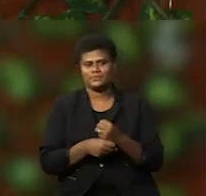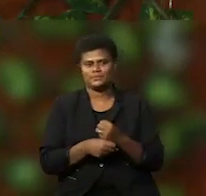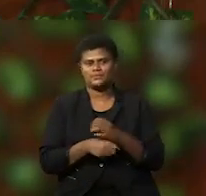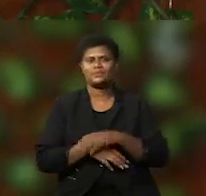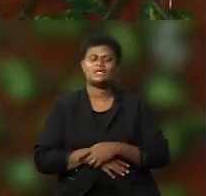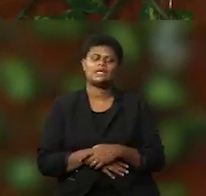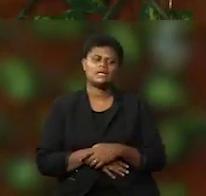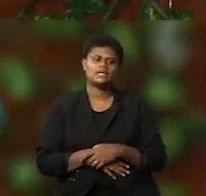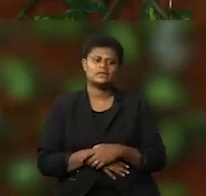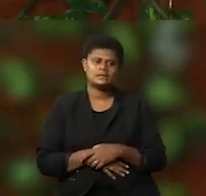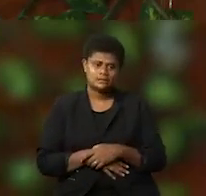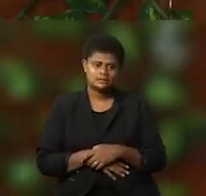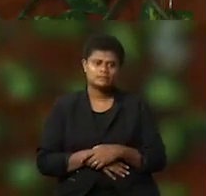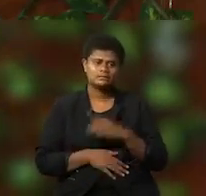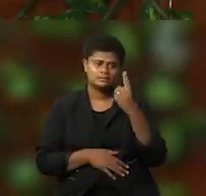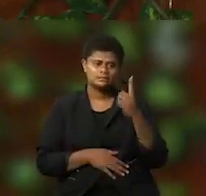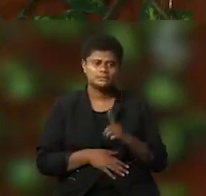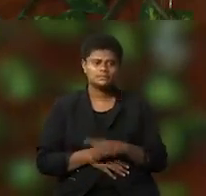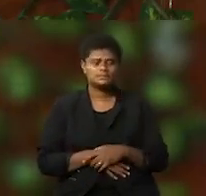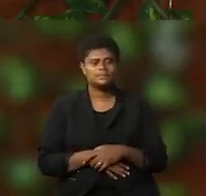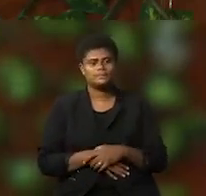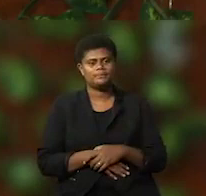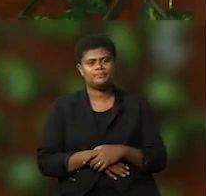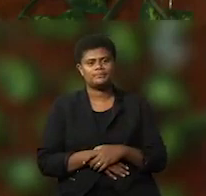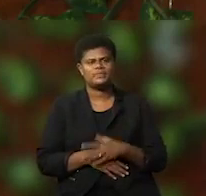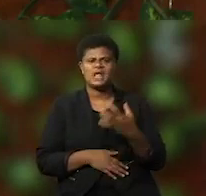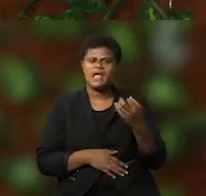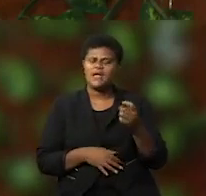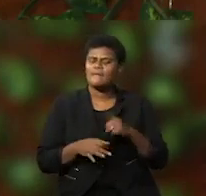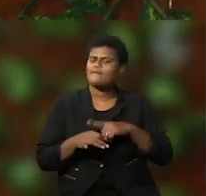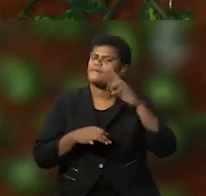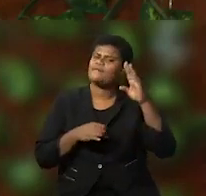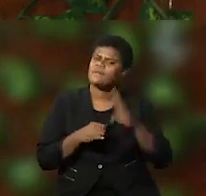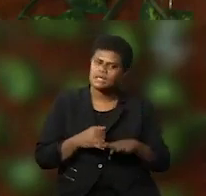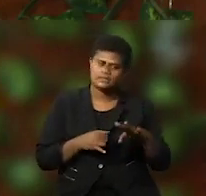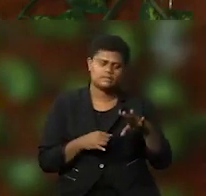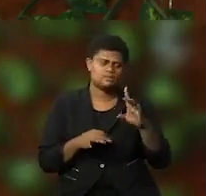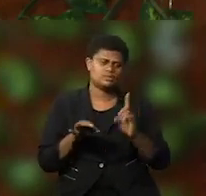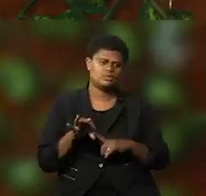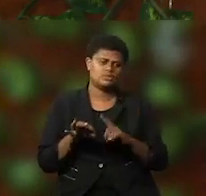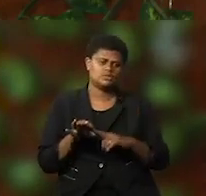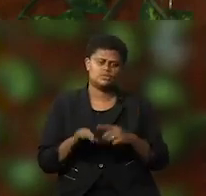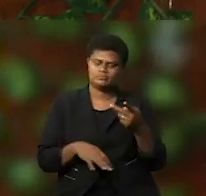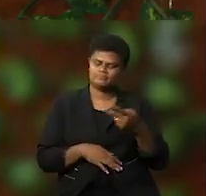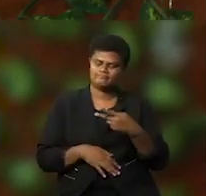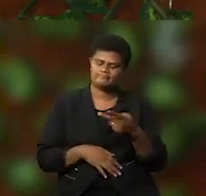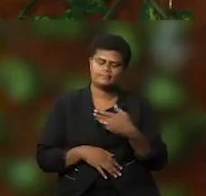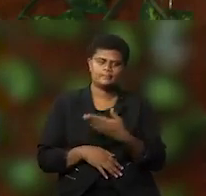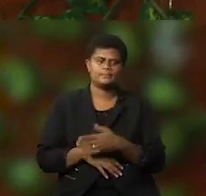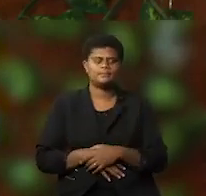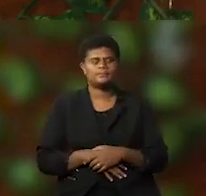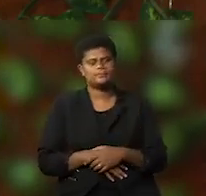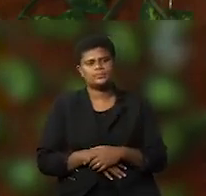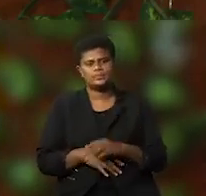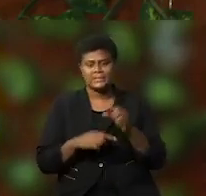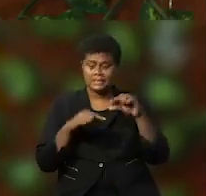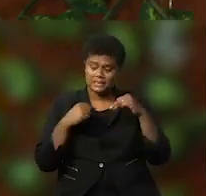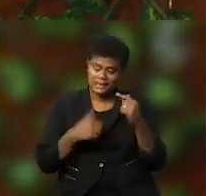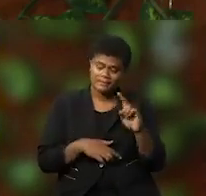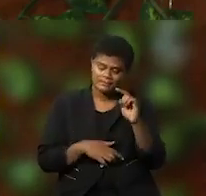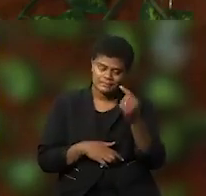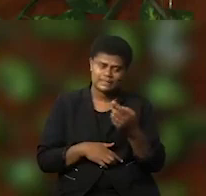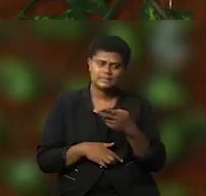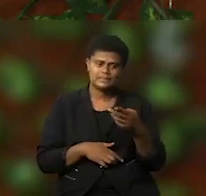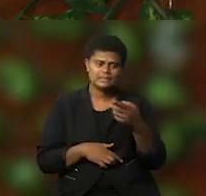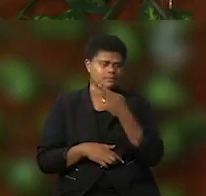today. And just to conclude and to close our discussions today, I have a last question for both of you. We'll start from